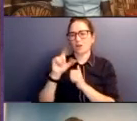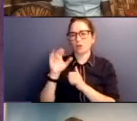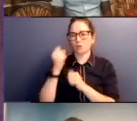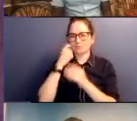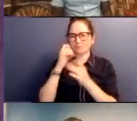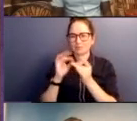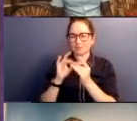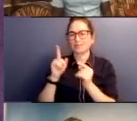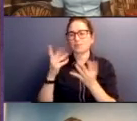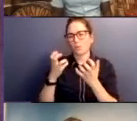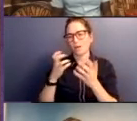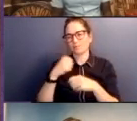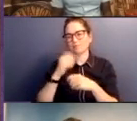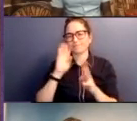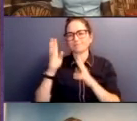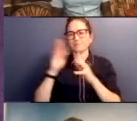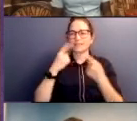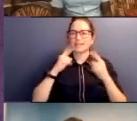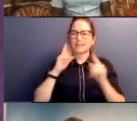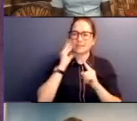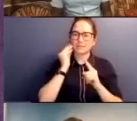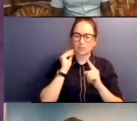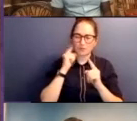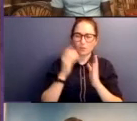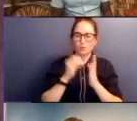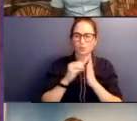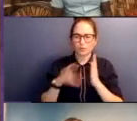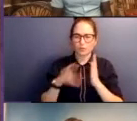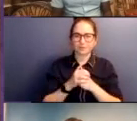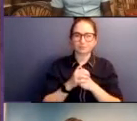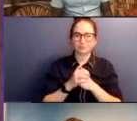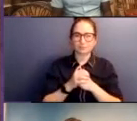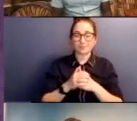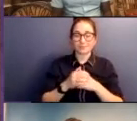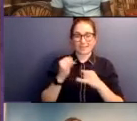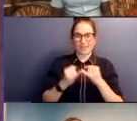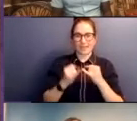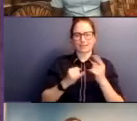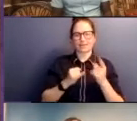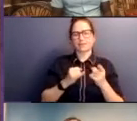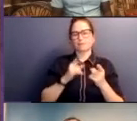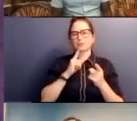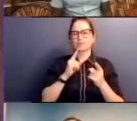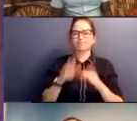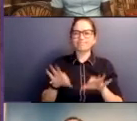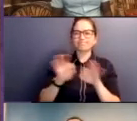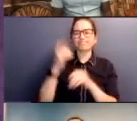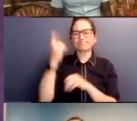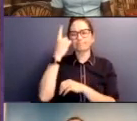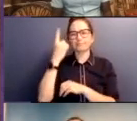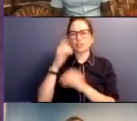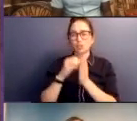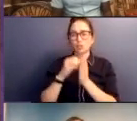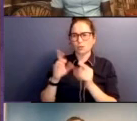create successful experiences for our students. And lastly, it's important to consider where our students feel